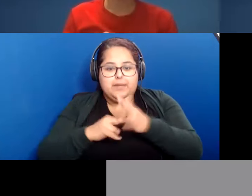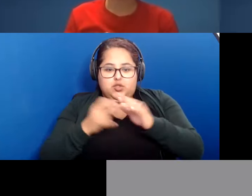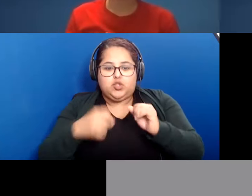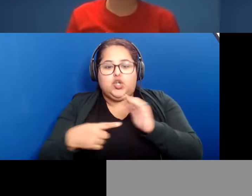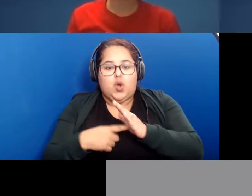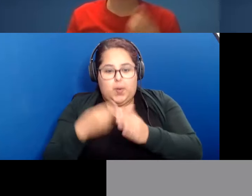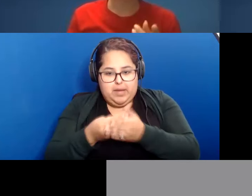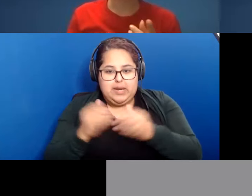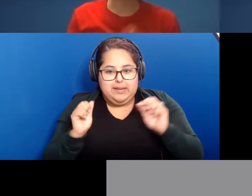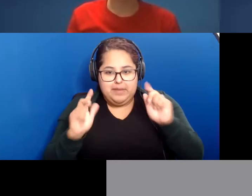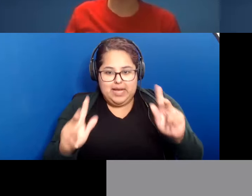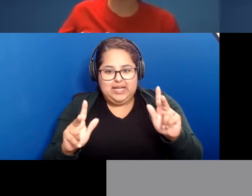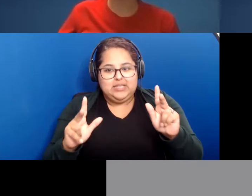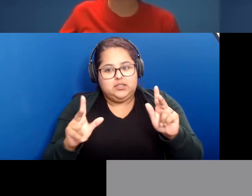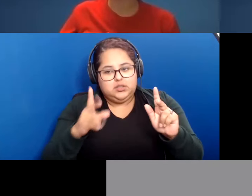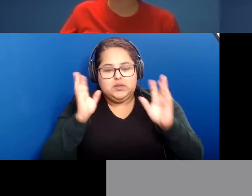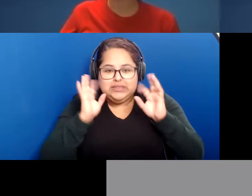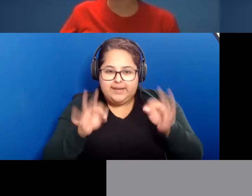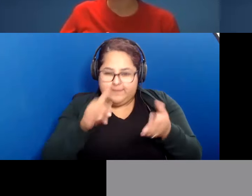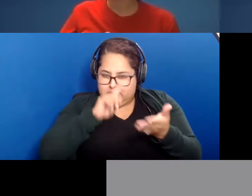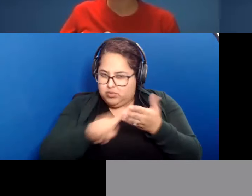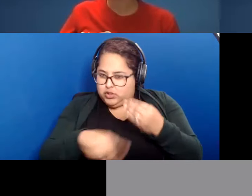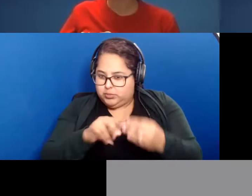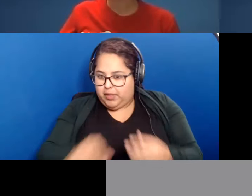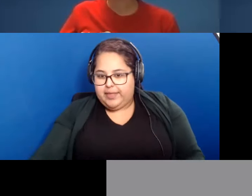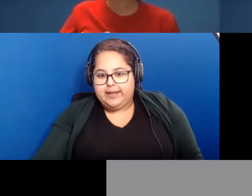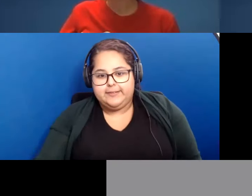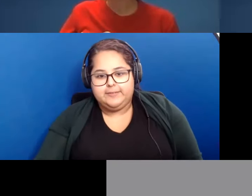So definitely look into that.